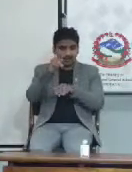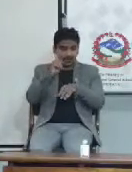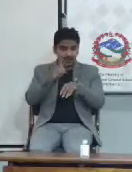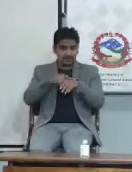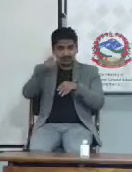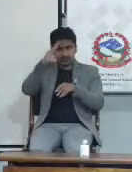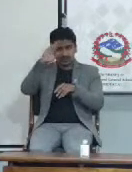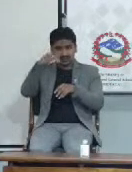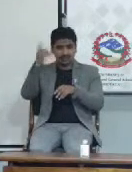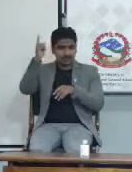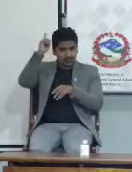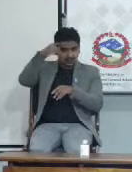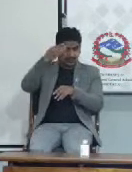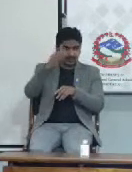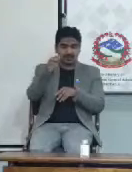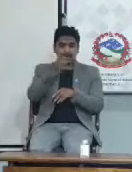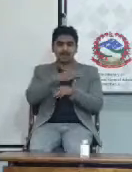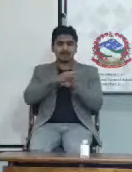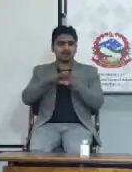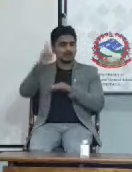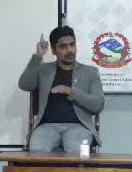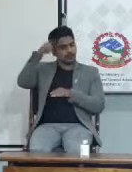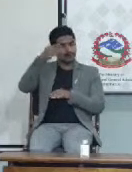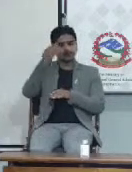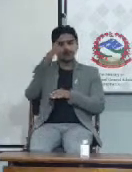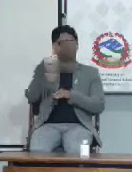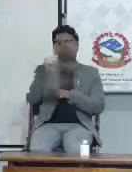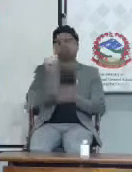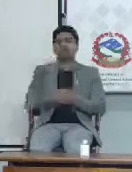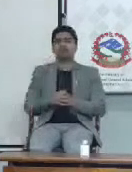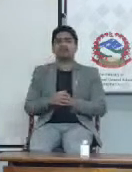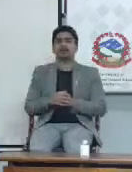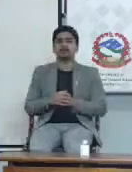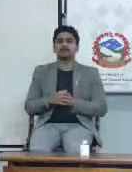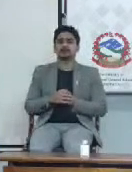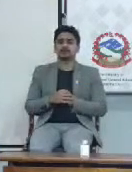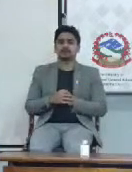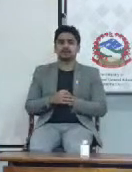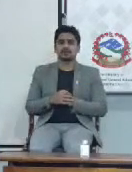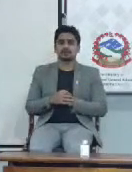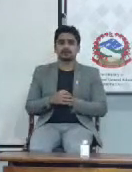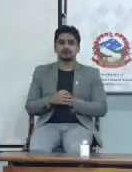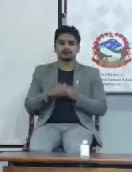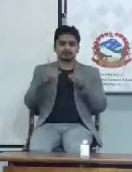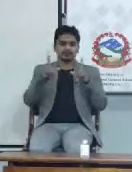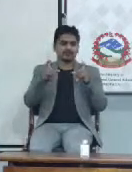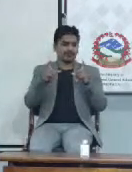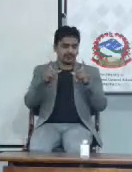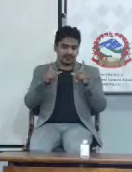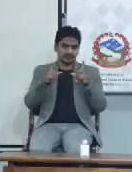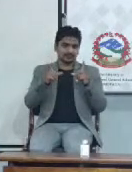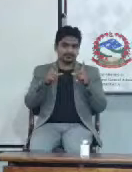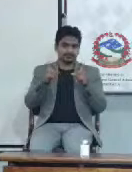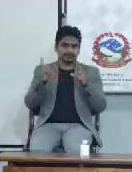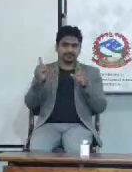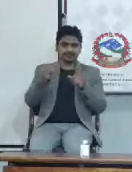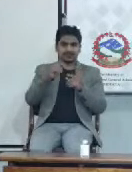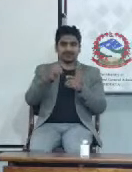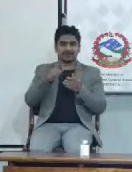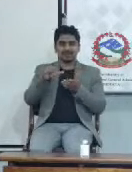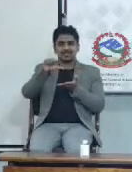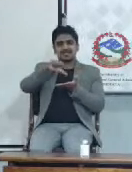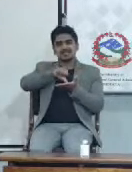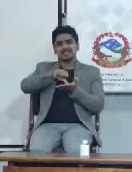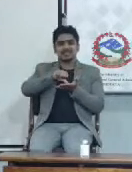You can see the screenshot. You can see that in Iran, people use one chemical. As a result, 400 people has